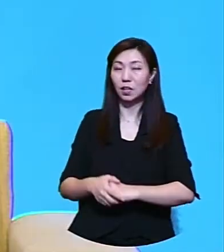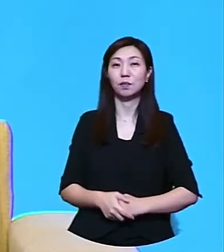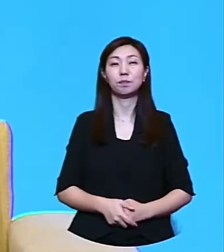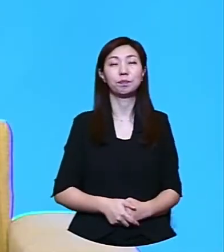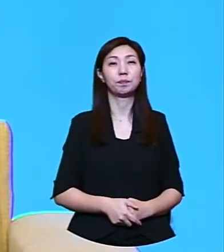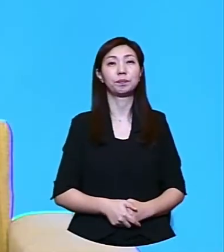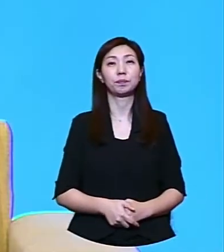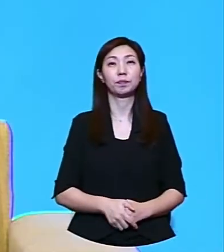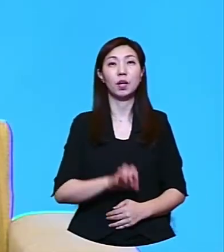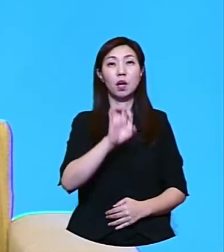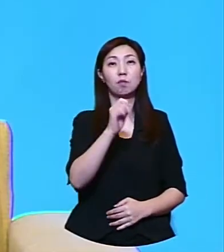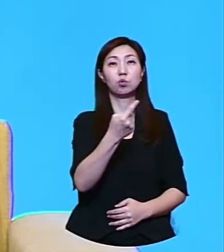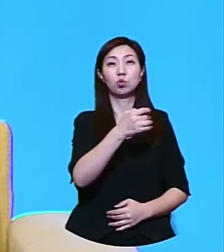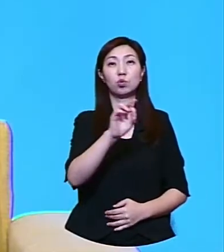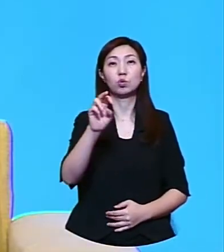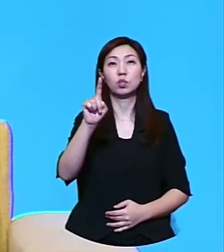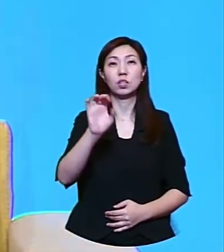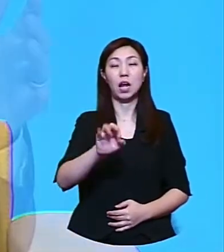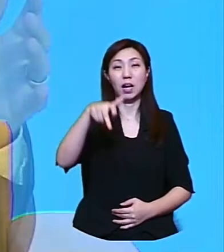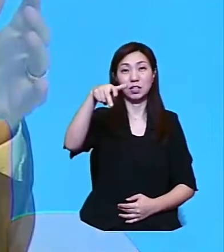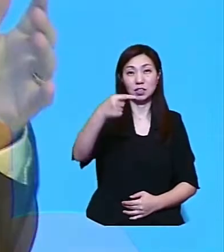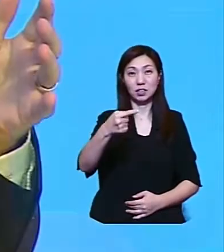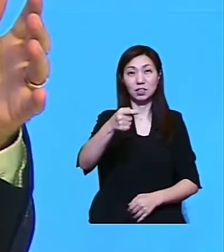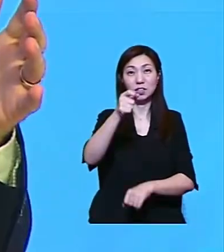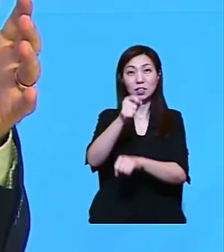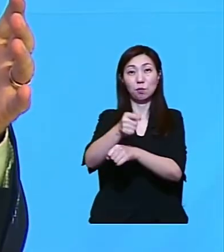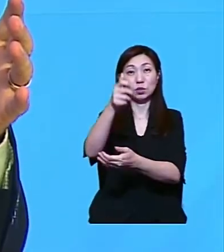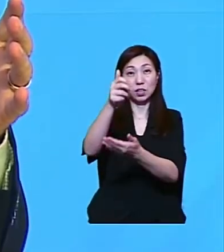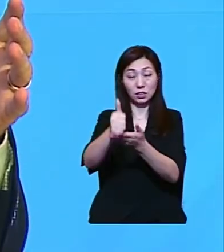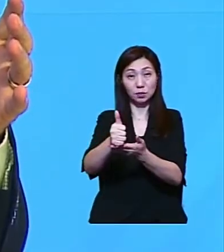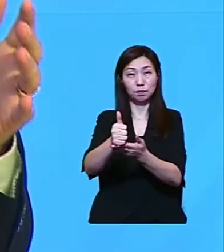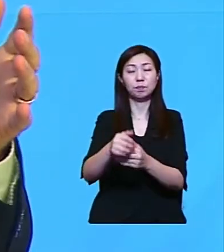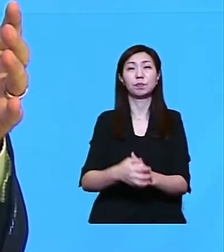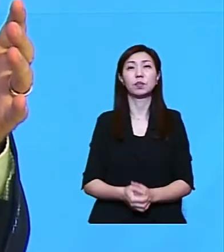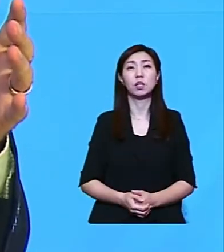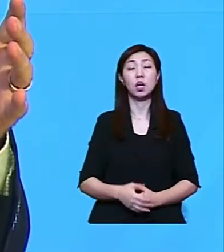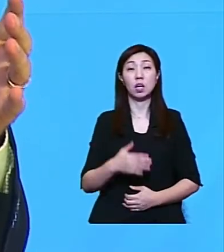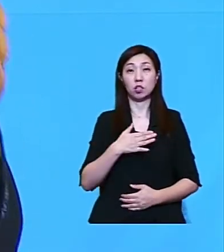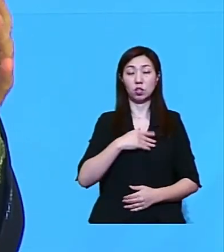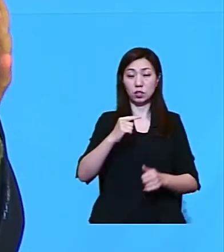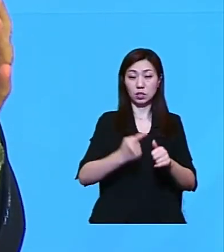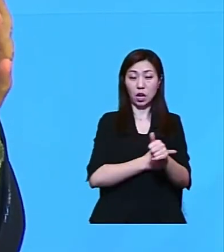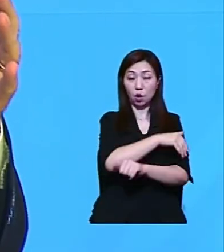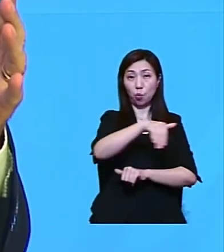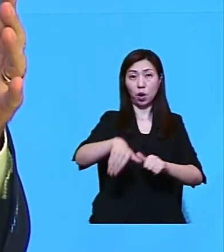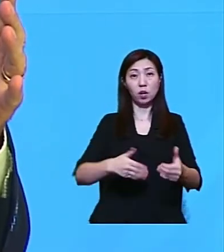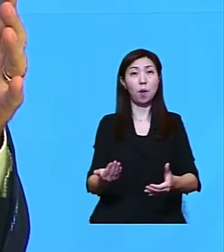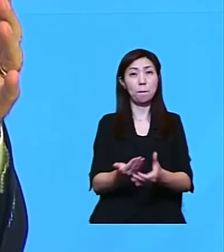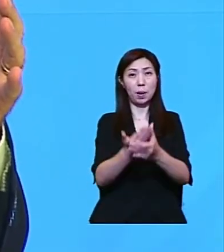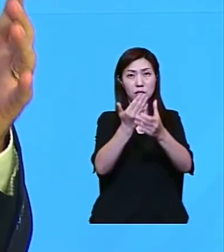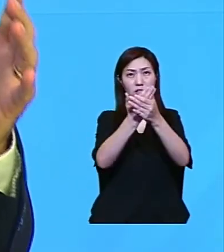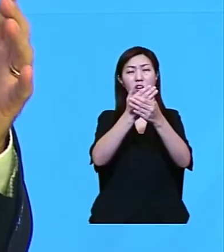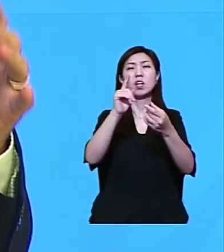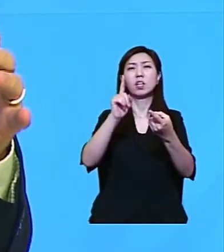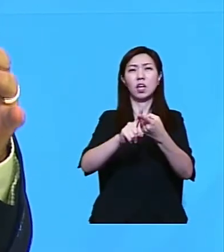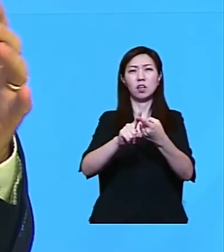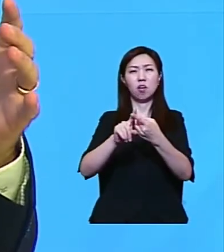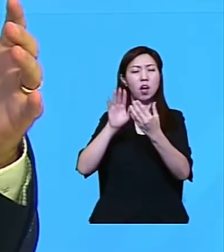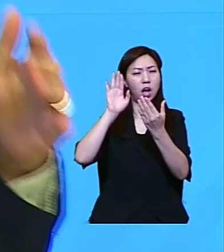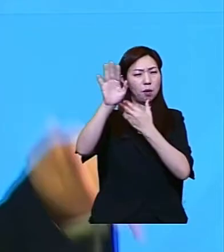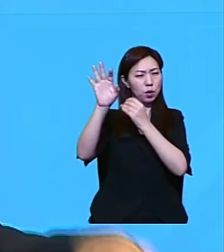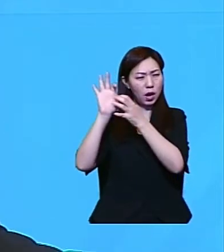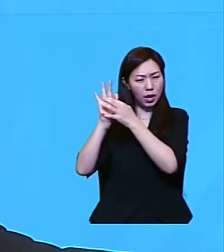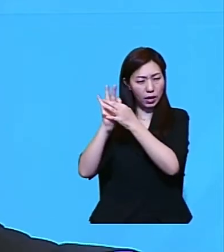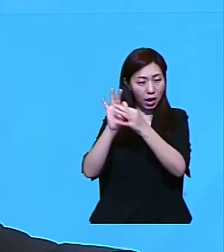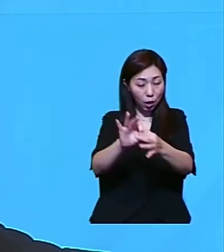that we define green growth as growth that is environmentally sustainable but also socially inclusive. So we think of